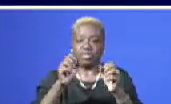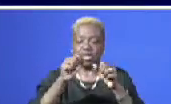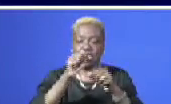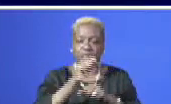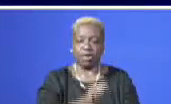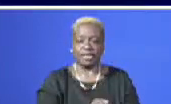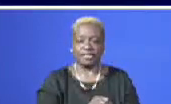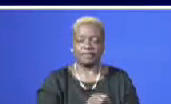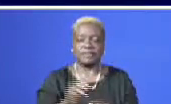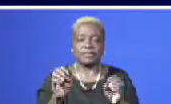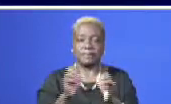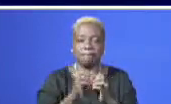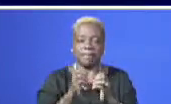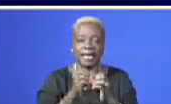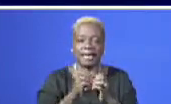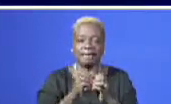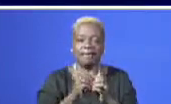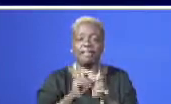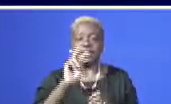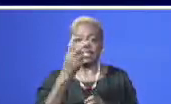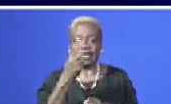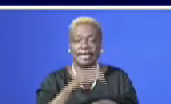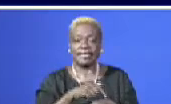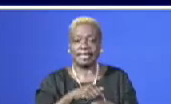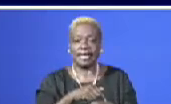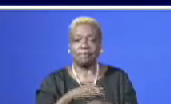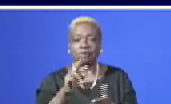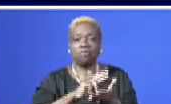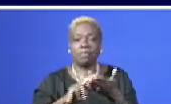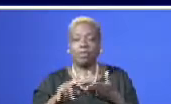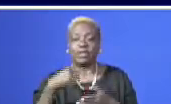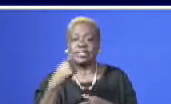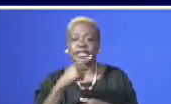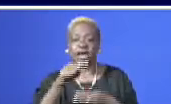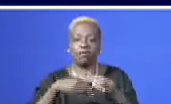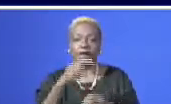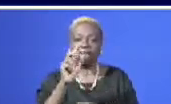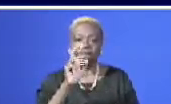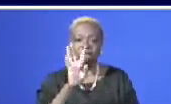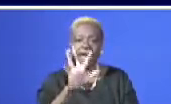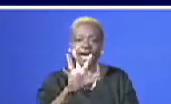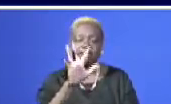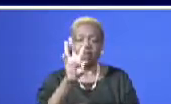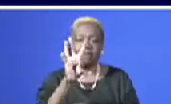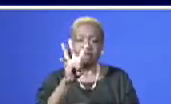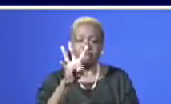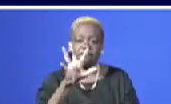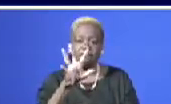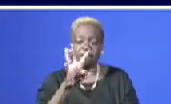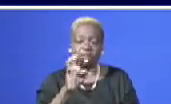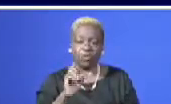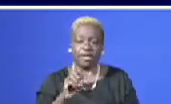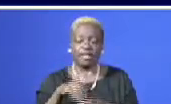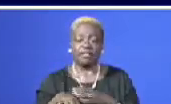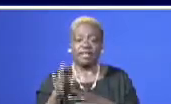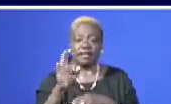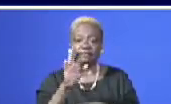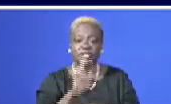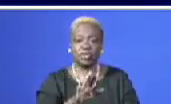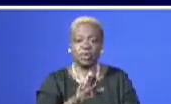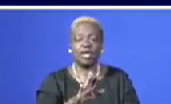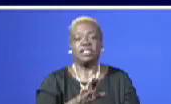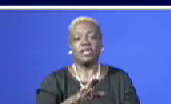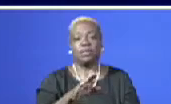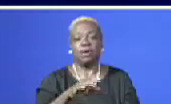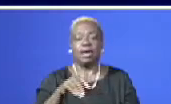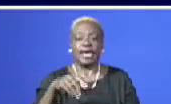the second incident, reports indicate that sometime around 5:40 p.m., officers were on routine patrol on Nelson Street, that's